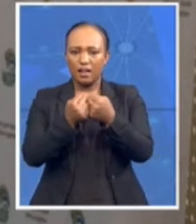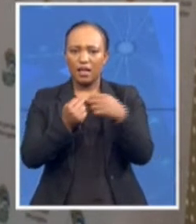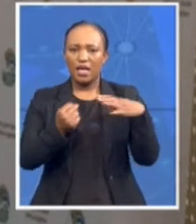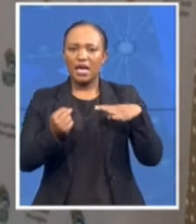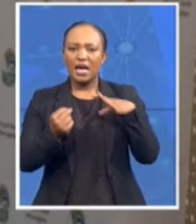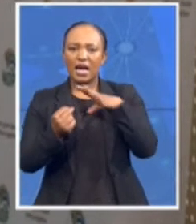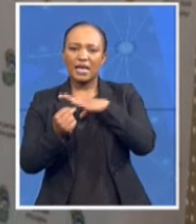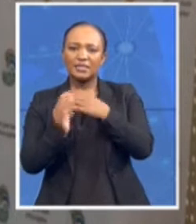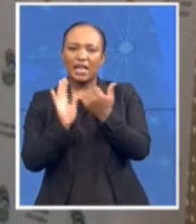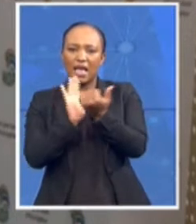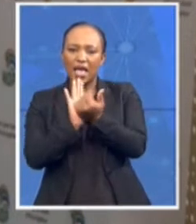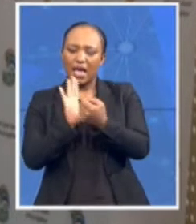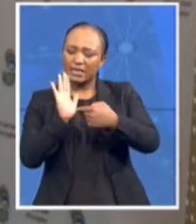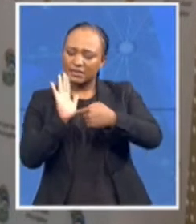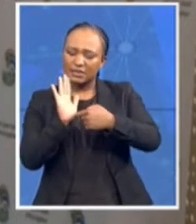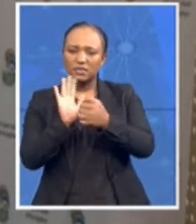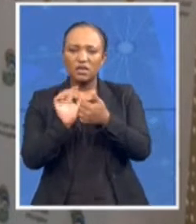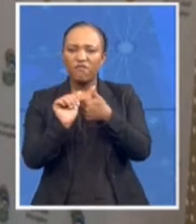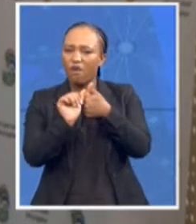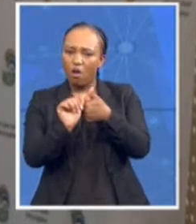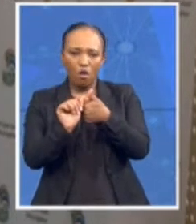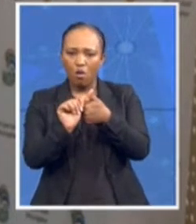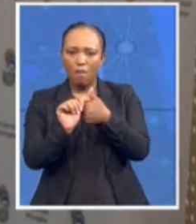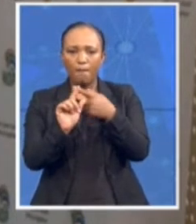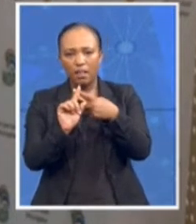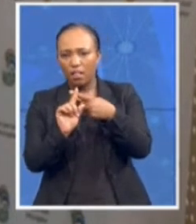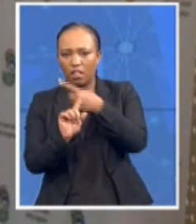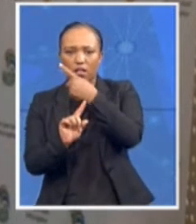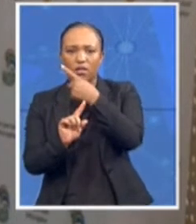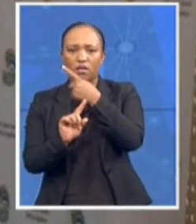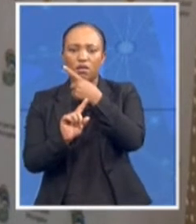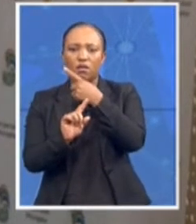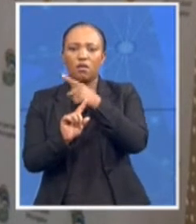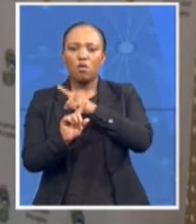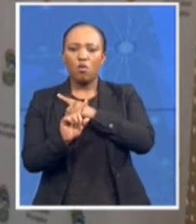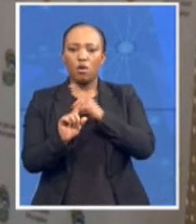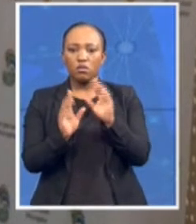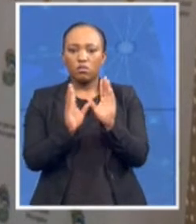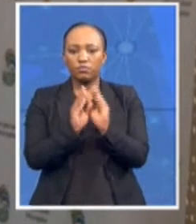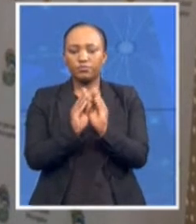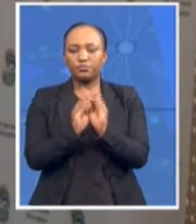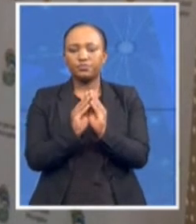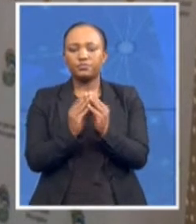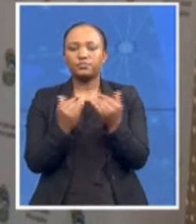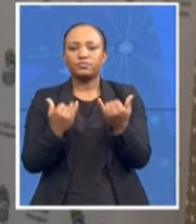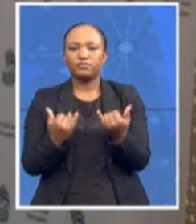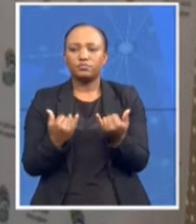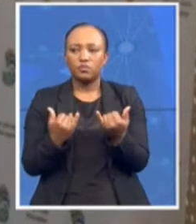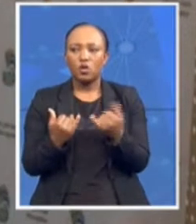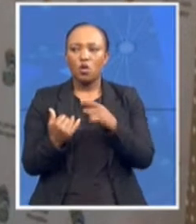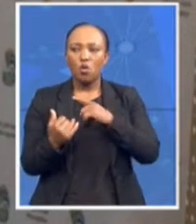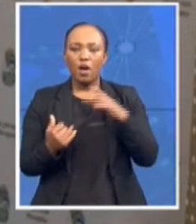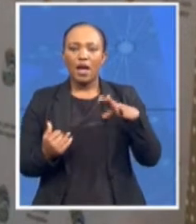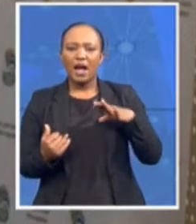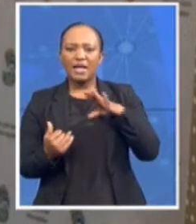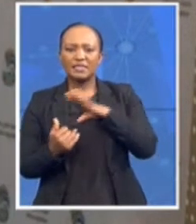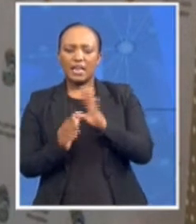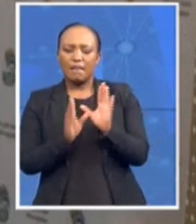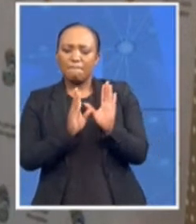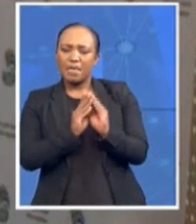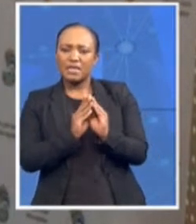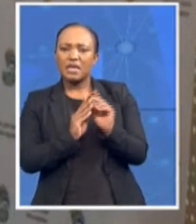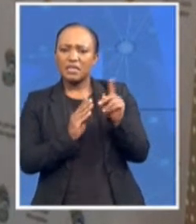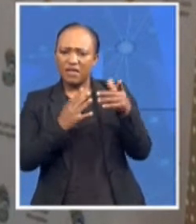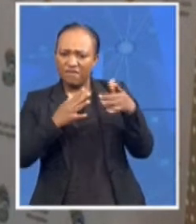own meeting in their own council meeting where they resolved that there would remain